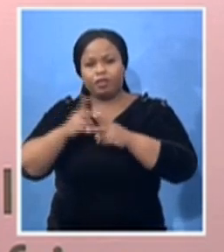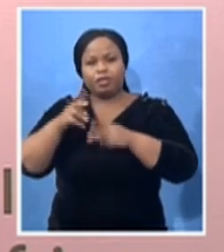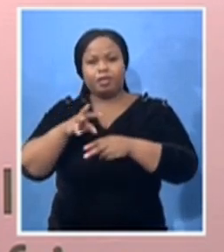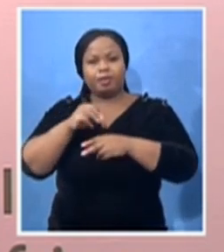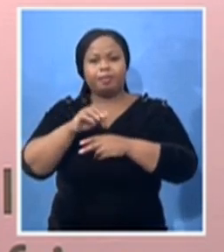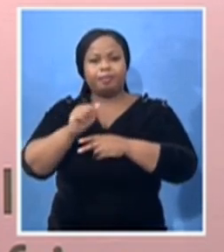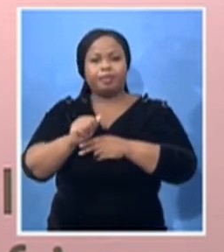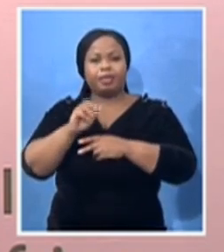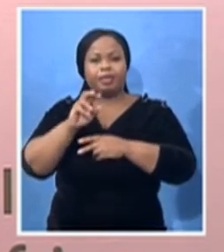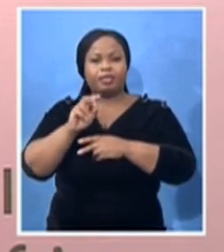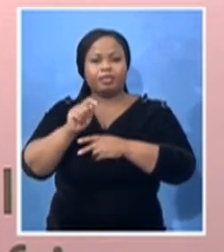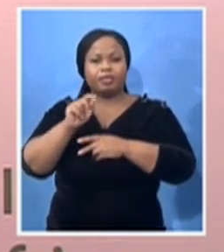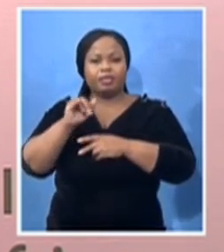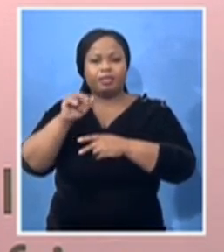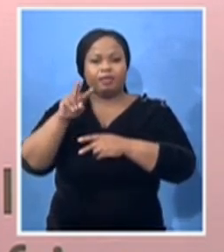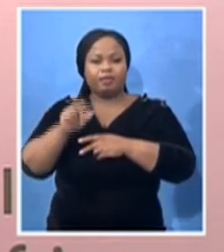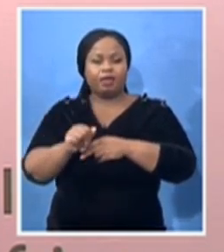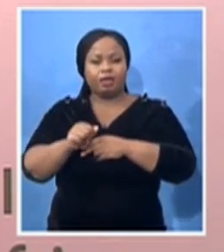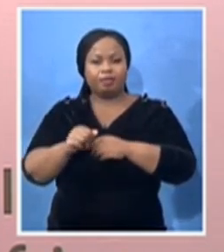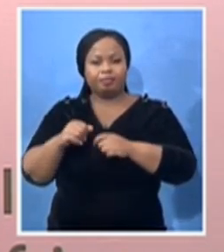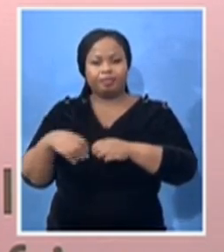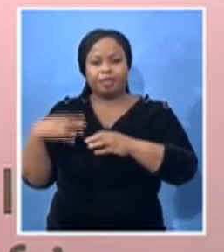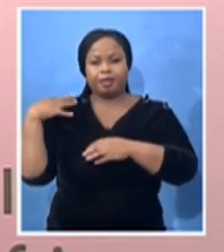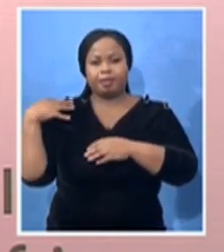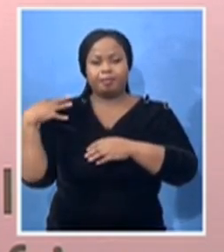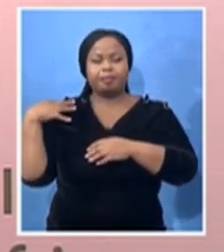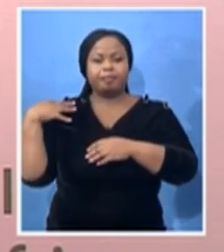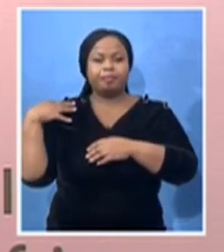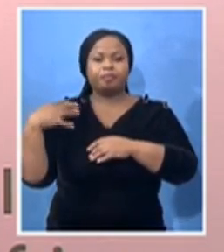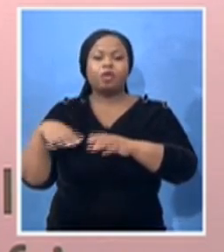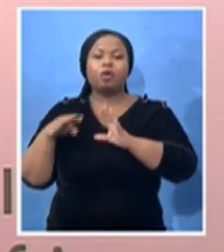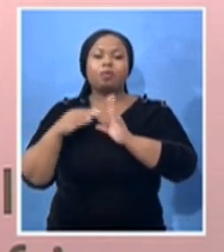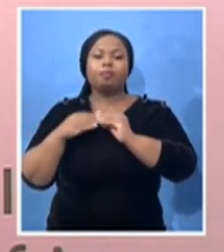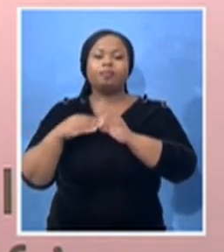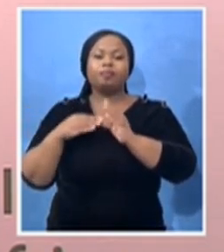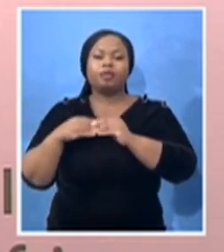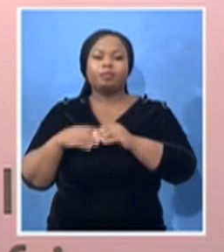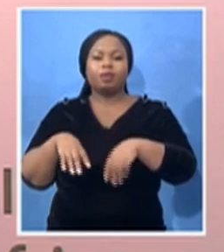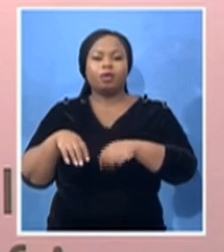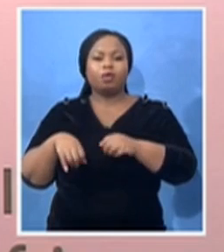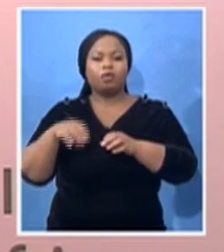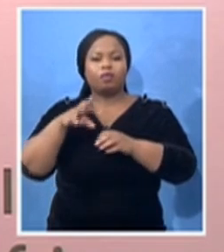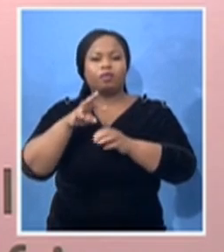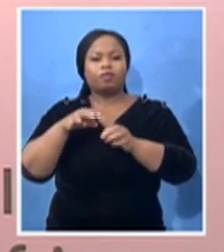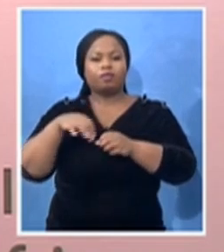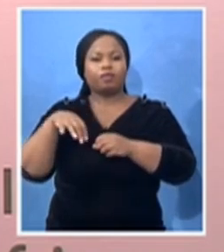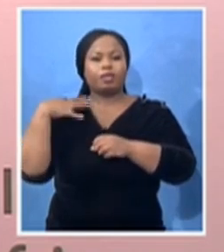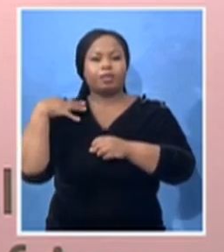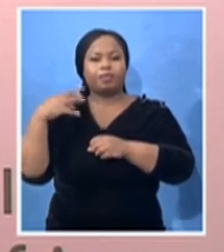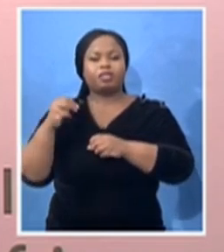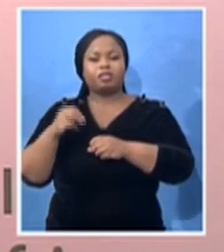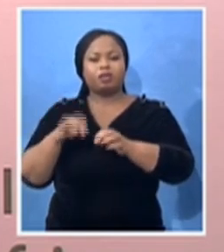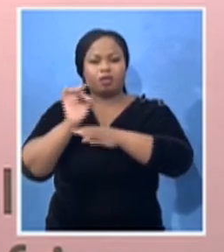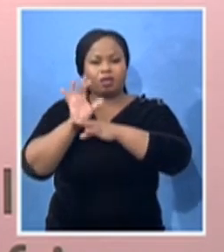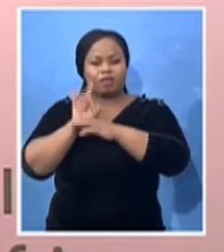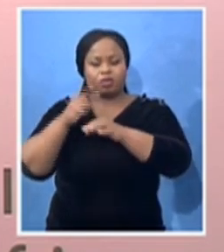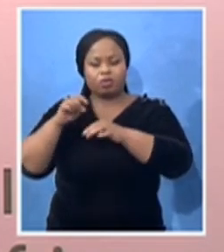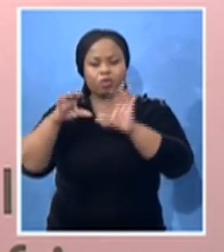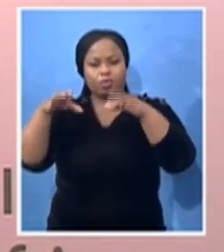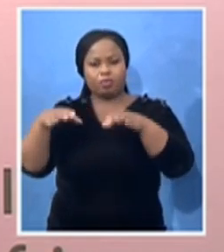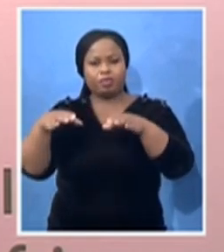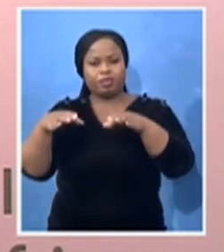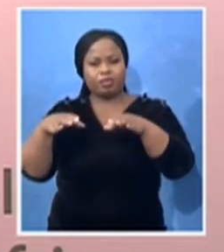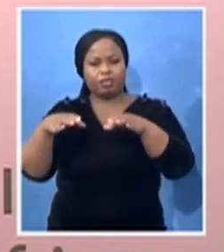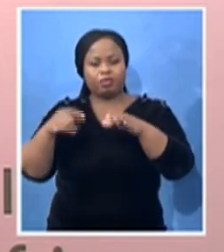Committee and one of the intensive specialists in